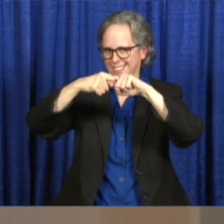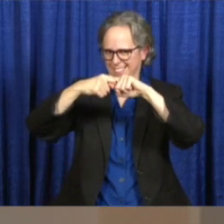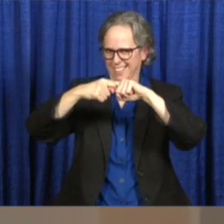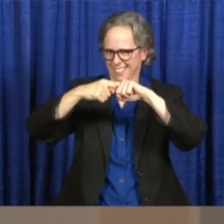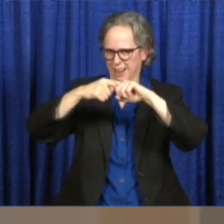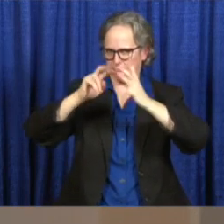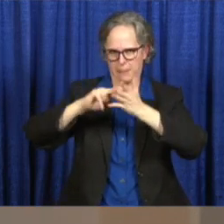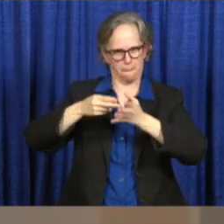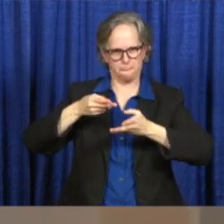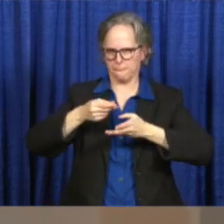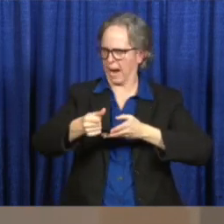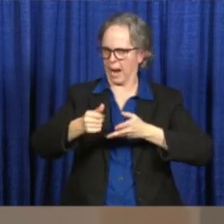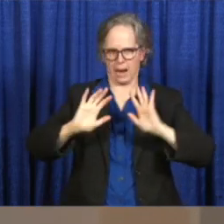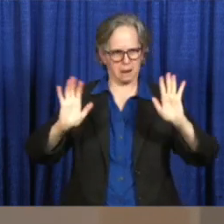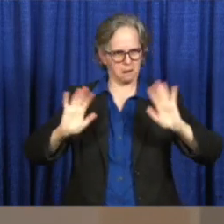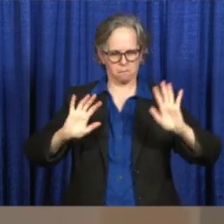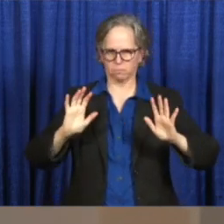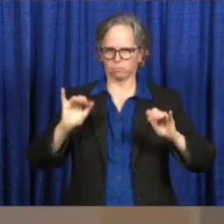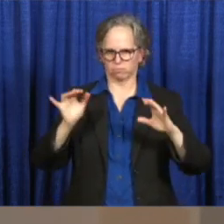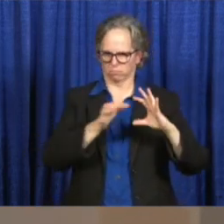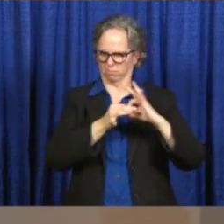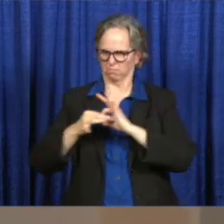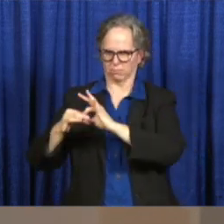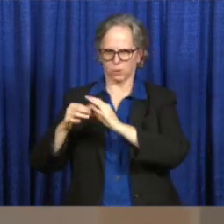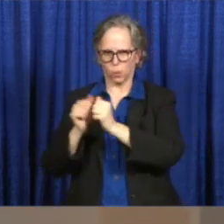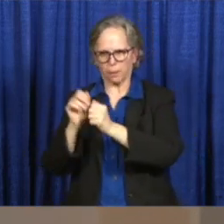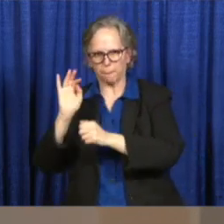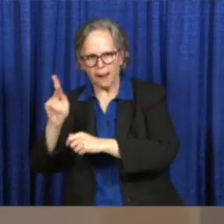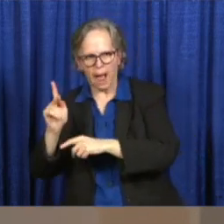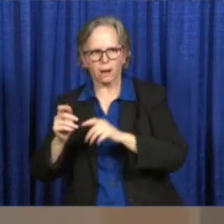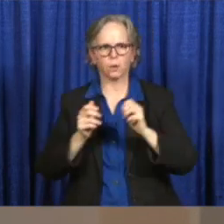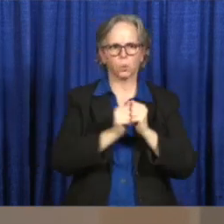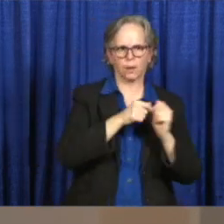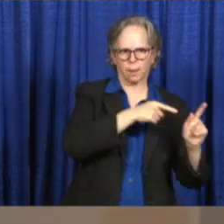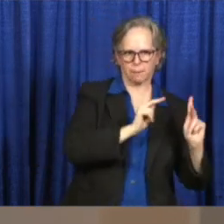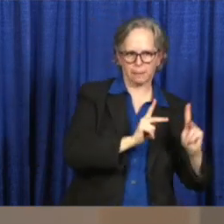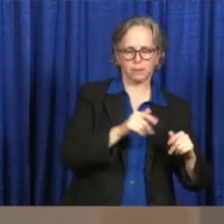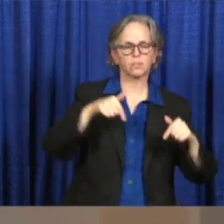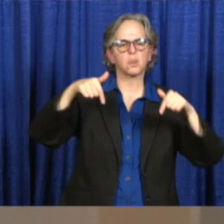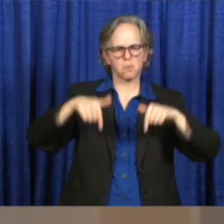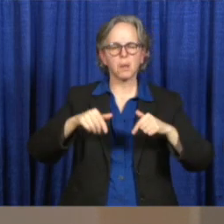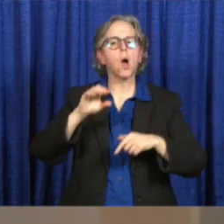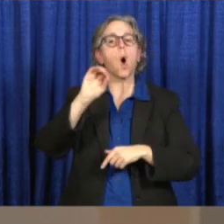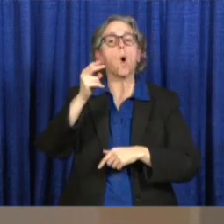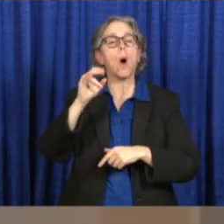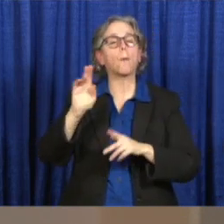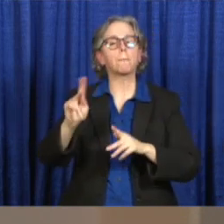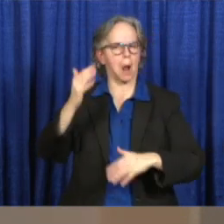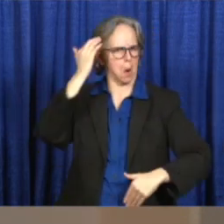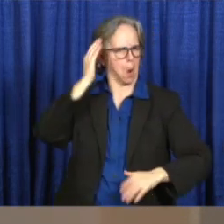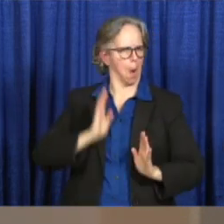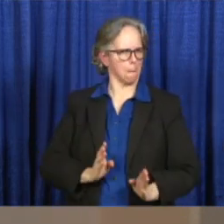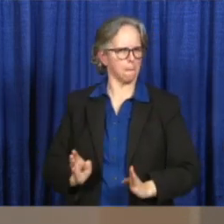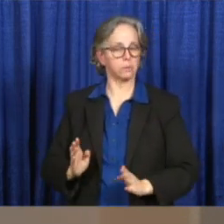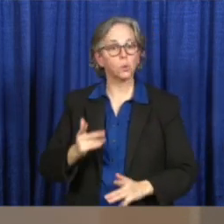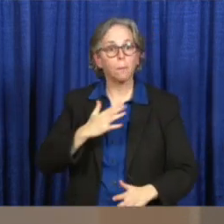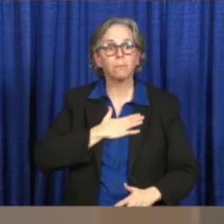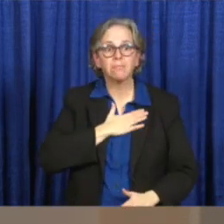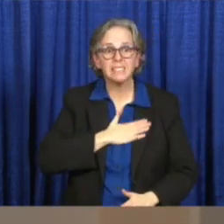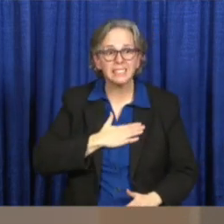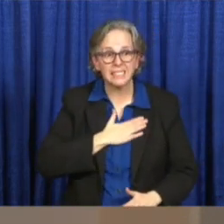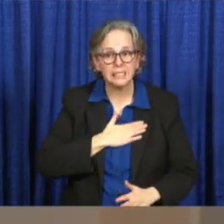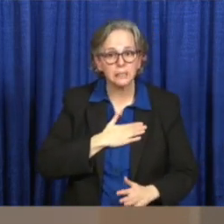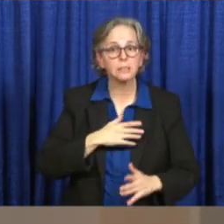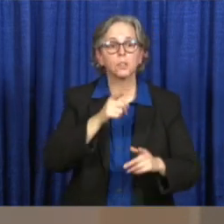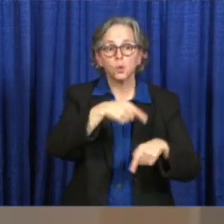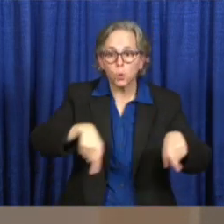asking that, like most Ohio banks have done, to allow for this 90-day deferral to hopefully